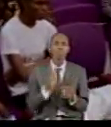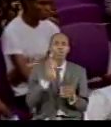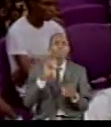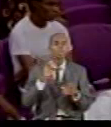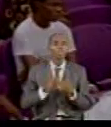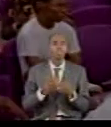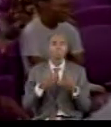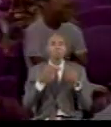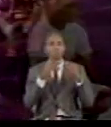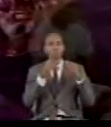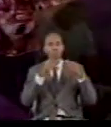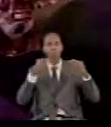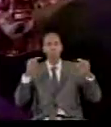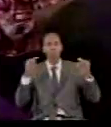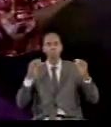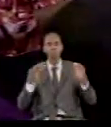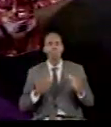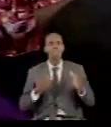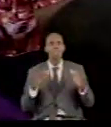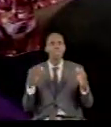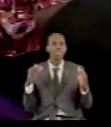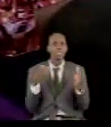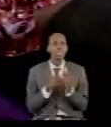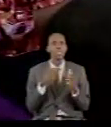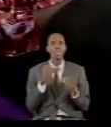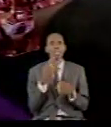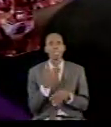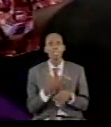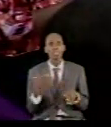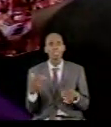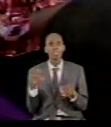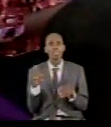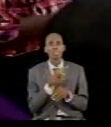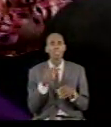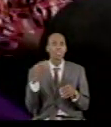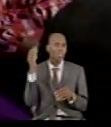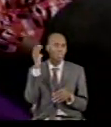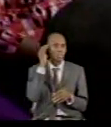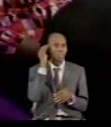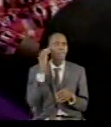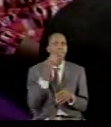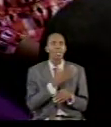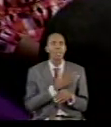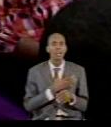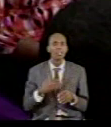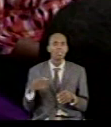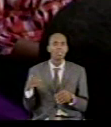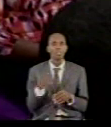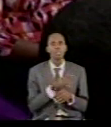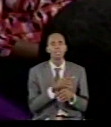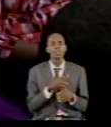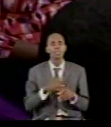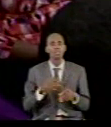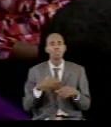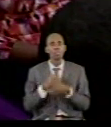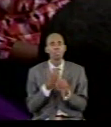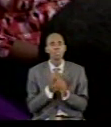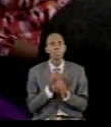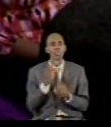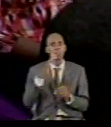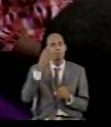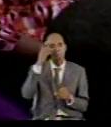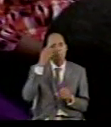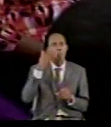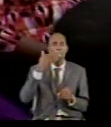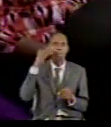opposition against the thing they have heard. And they made their minds